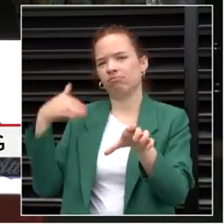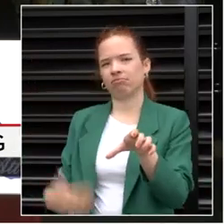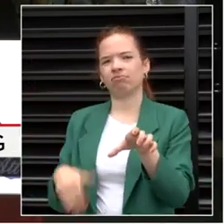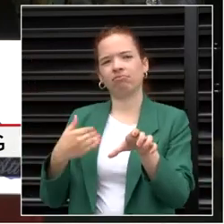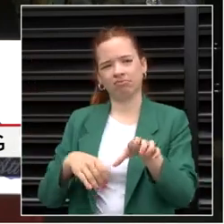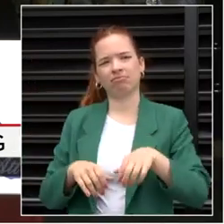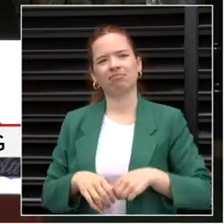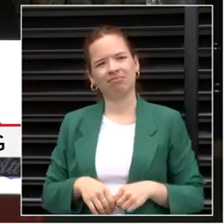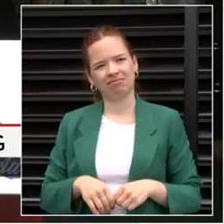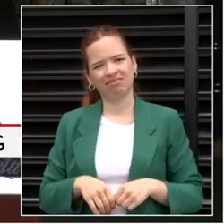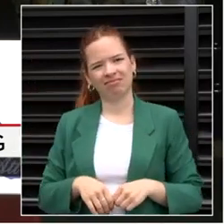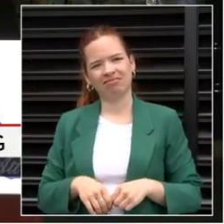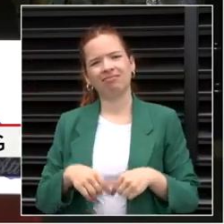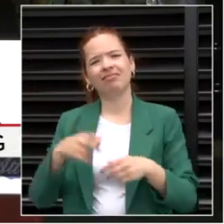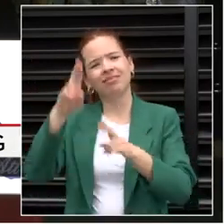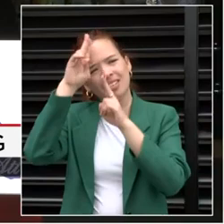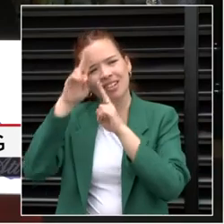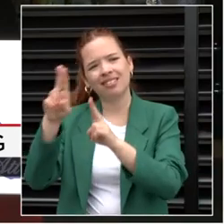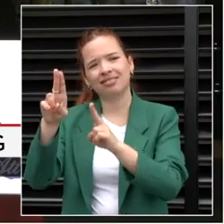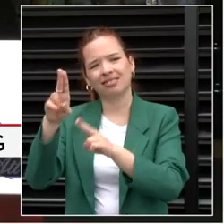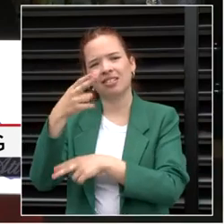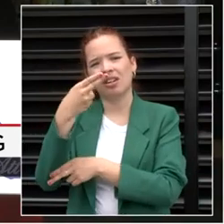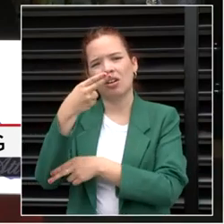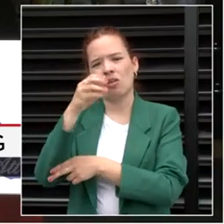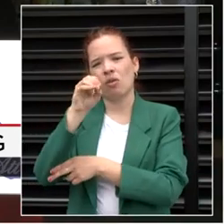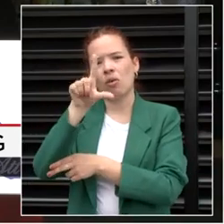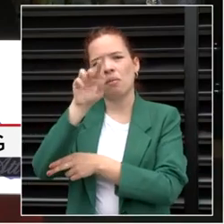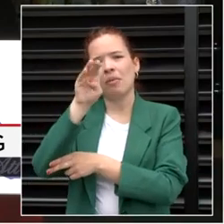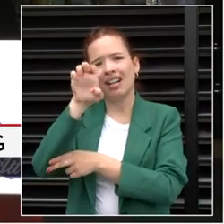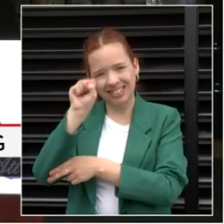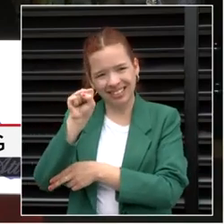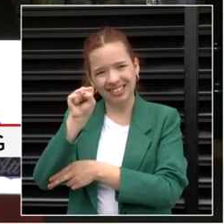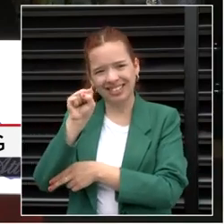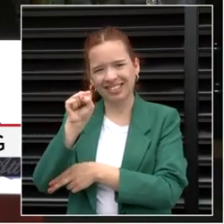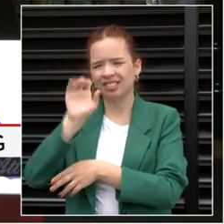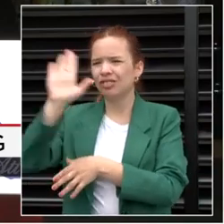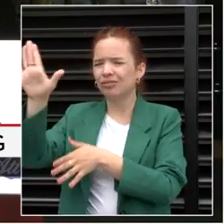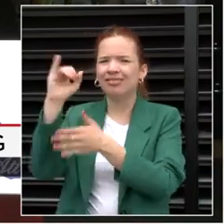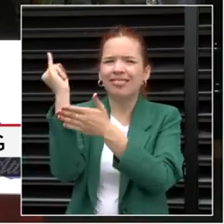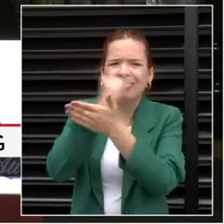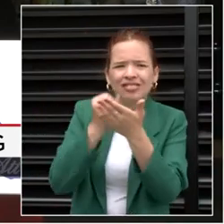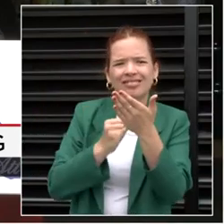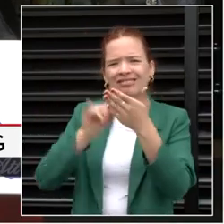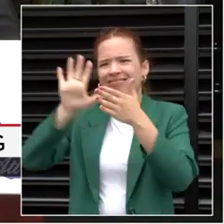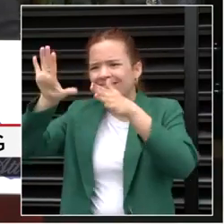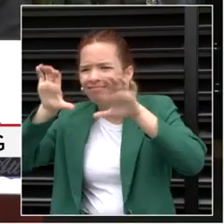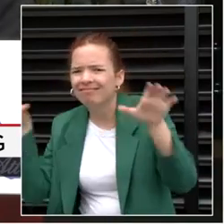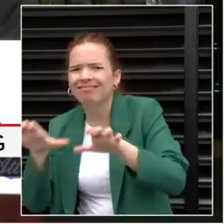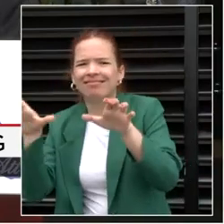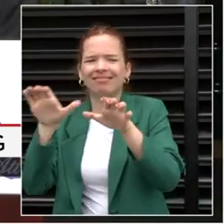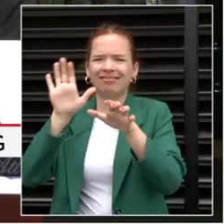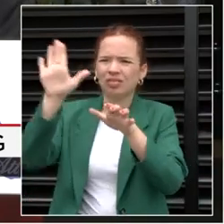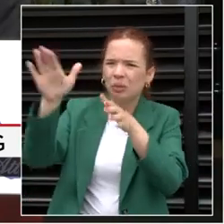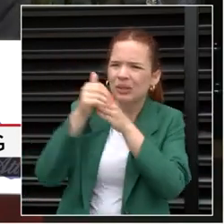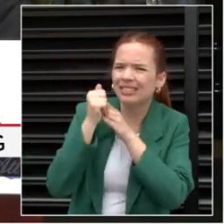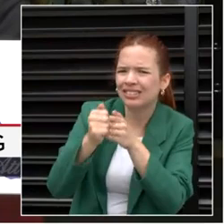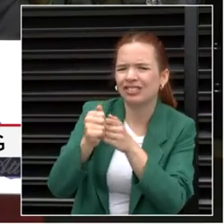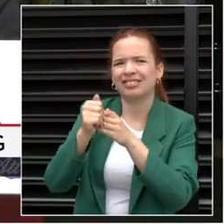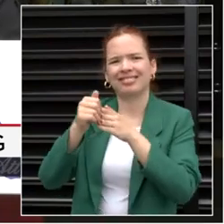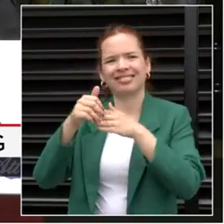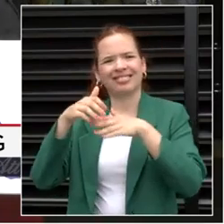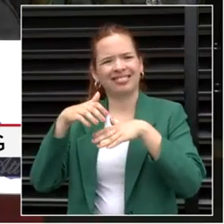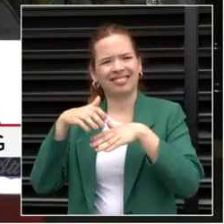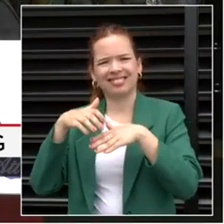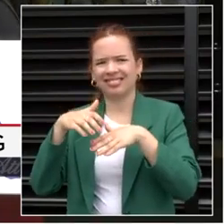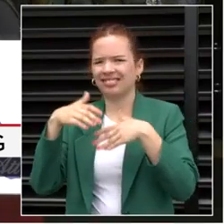us. Bill Worrell of DC Space for his guidance. Seth and company for